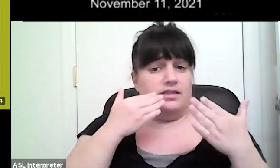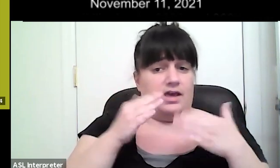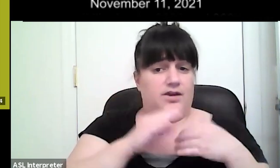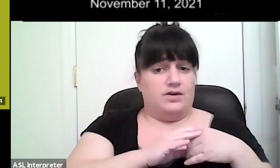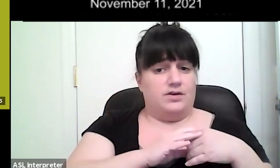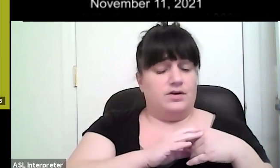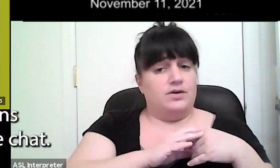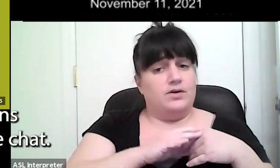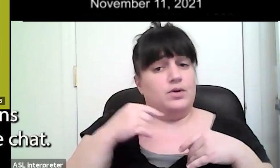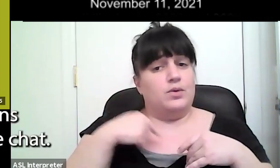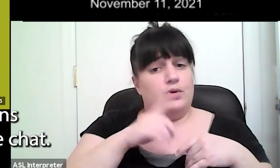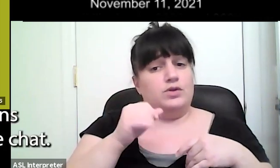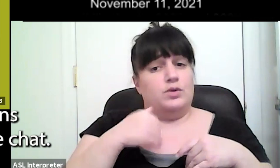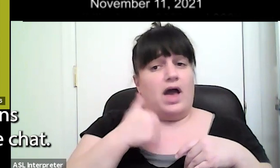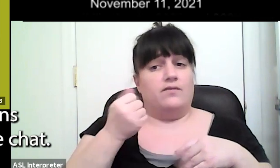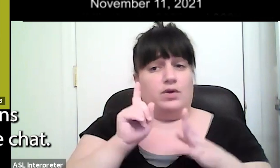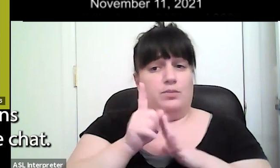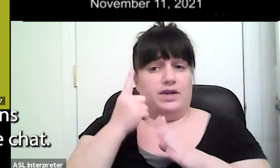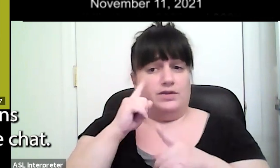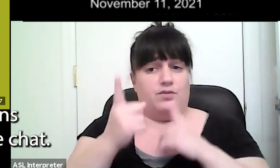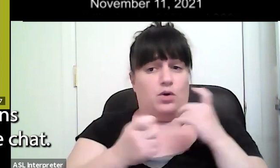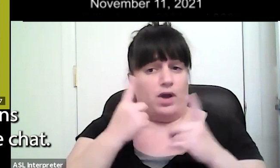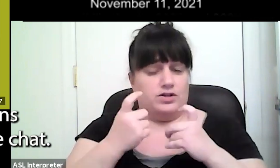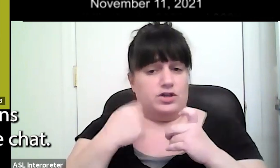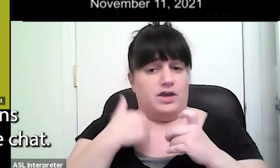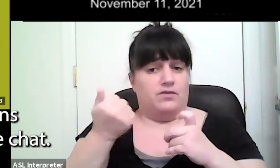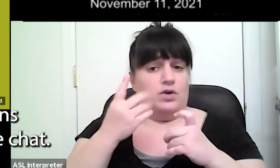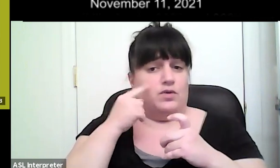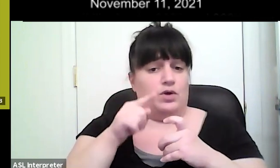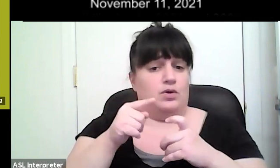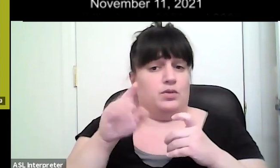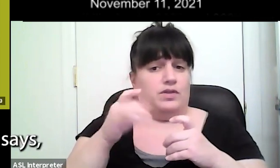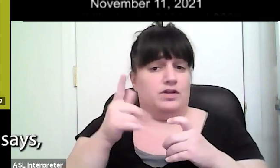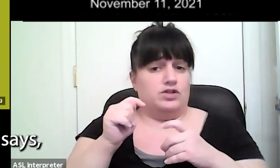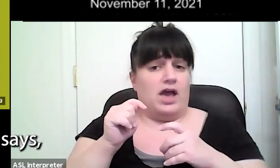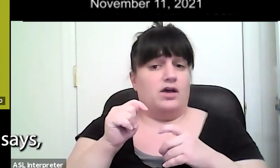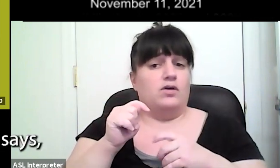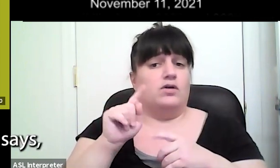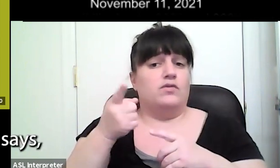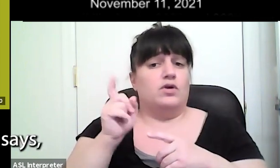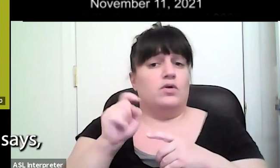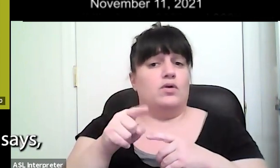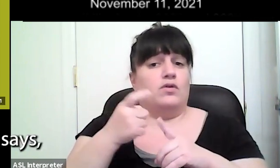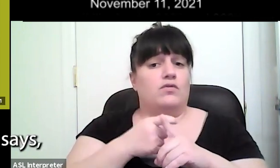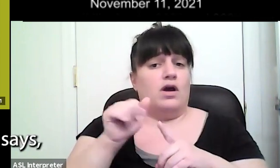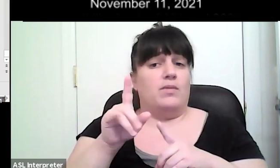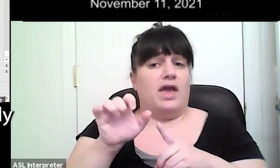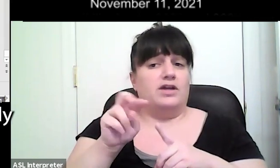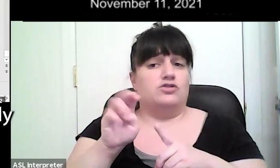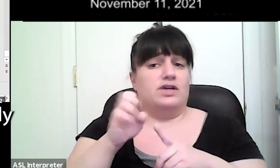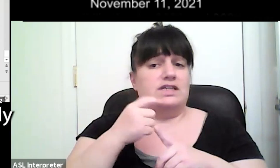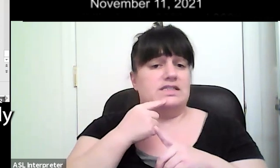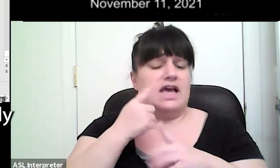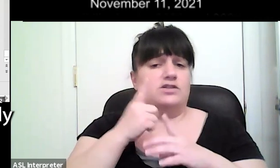you. We do have a couple minutes for questions, and I have a few for you here in the chat. First question is from Adrian, who says,